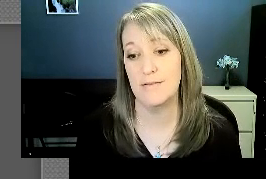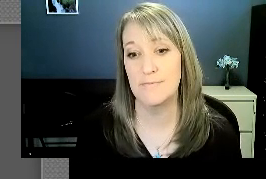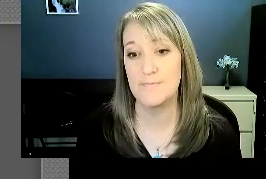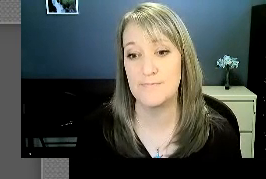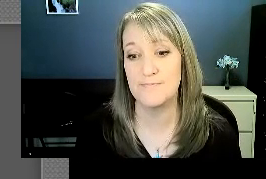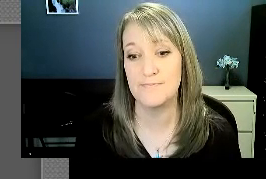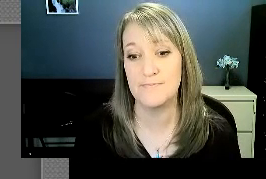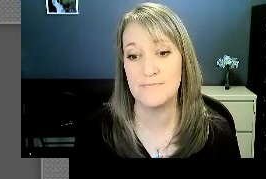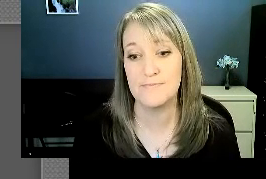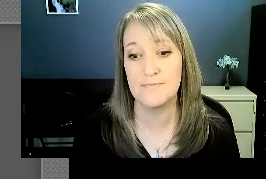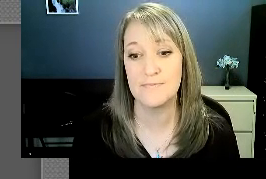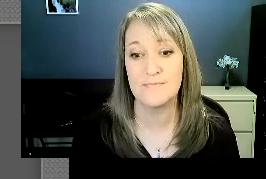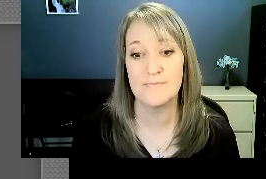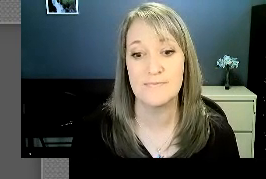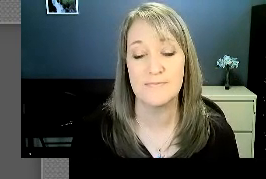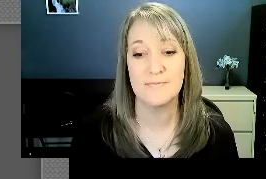back.